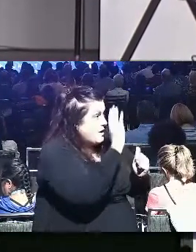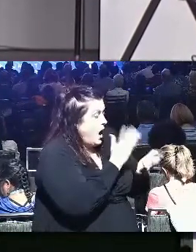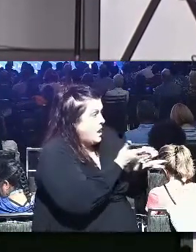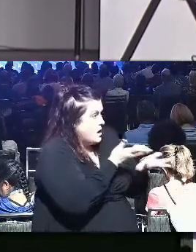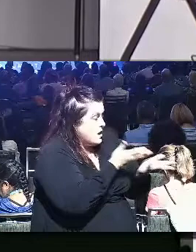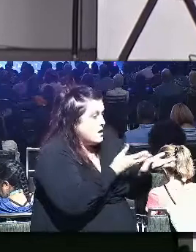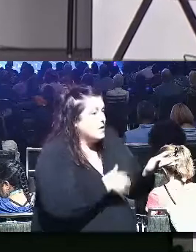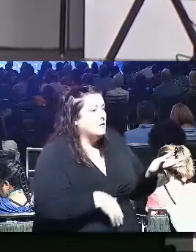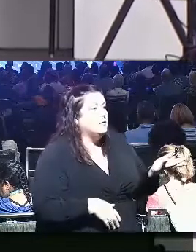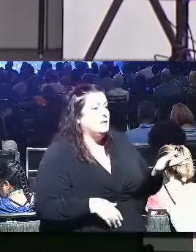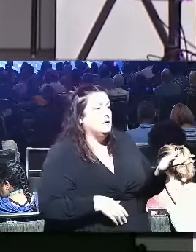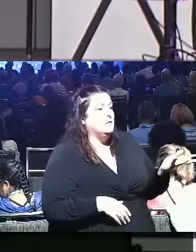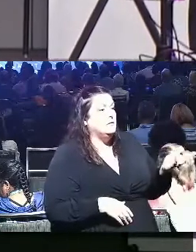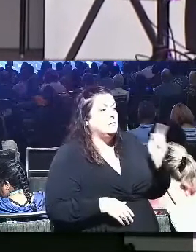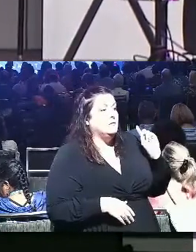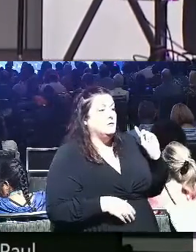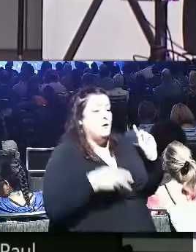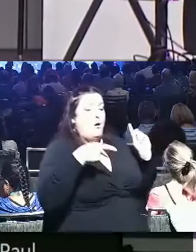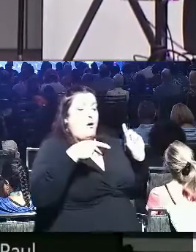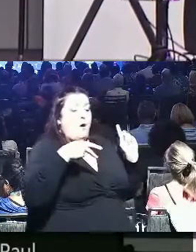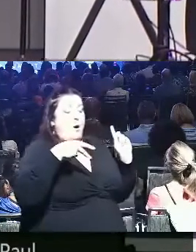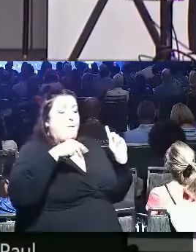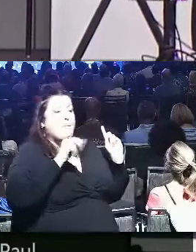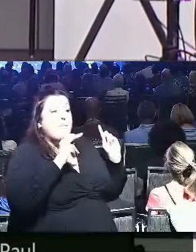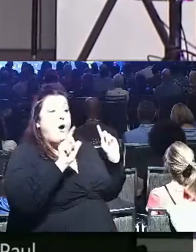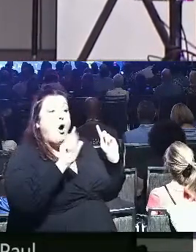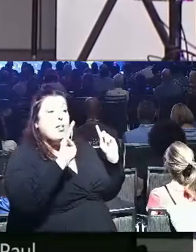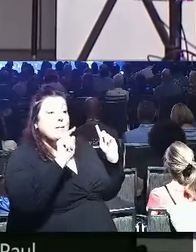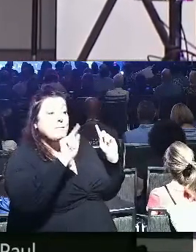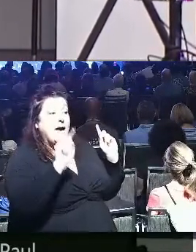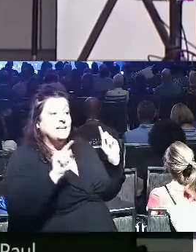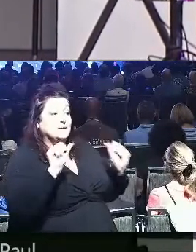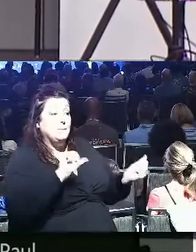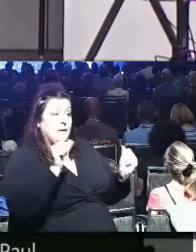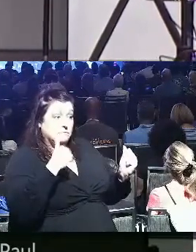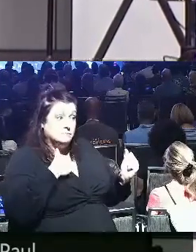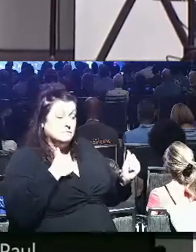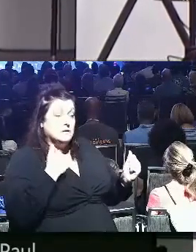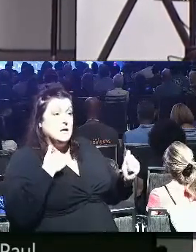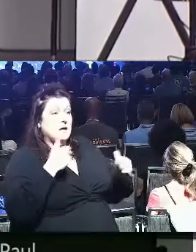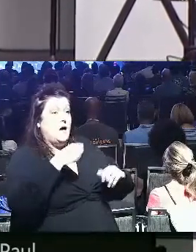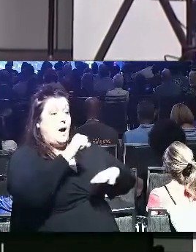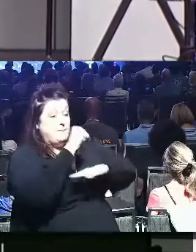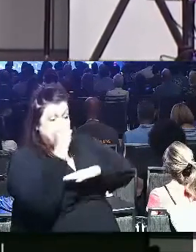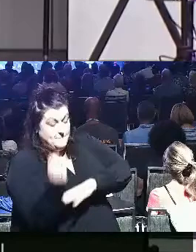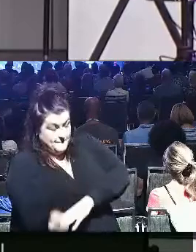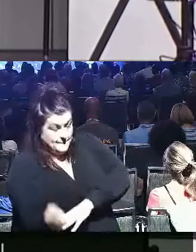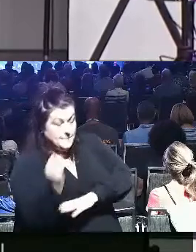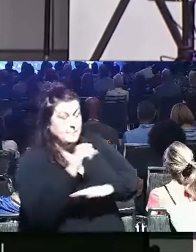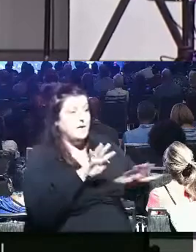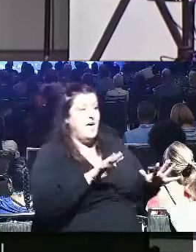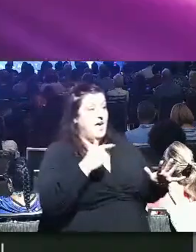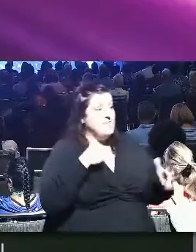know, Paul Betts baptized me, and I came up out of that water, and then I turned and I baptized Marci, and I like to remind her, I'm the more